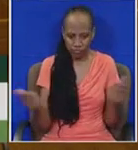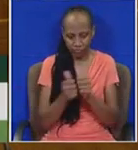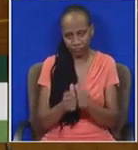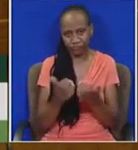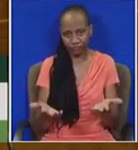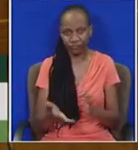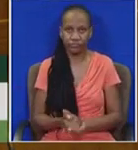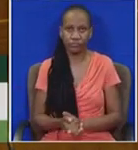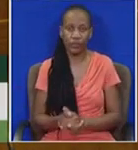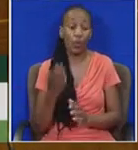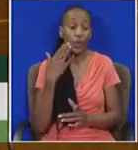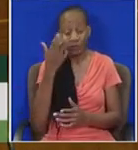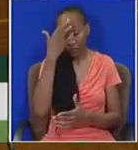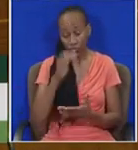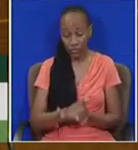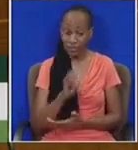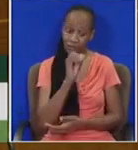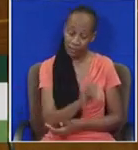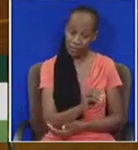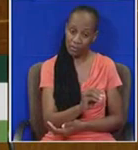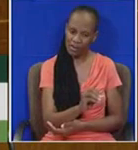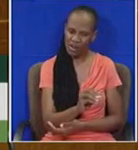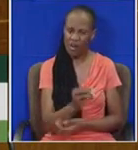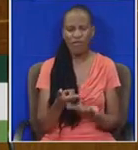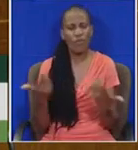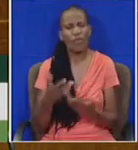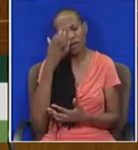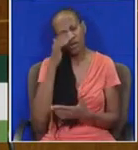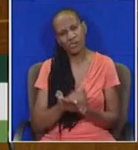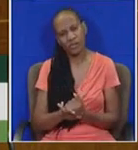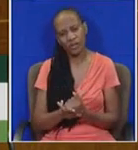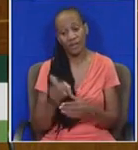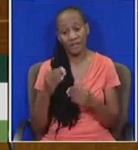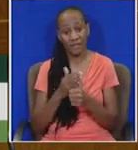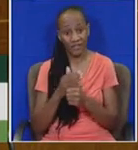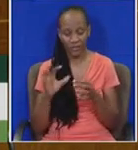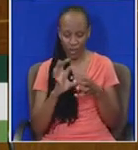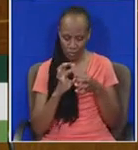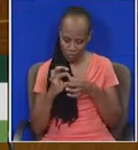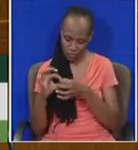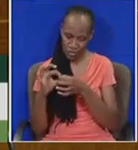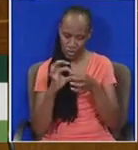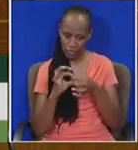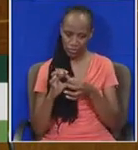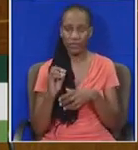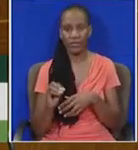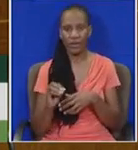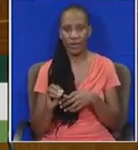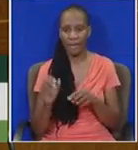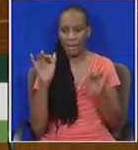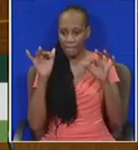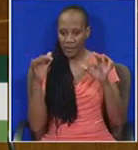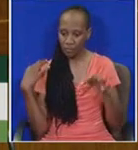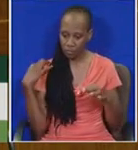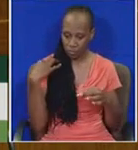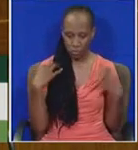When there's a trust, it's because that relationship is grounded voluntarily to be